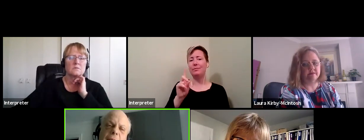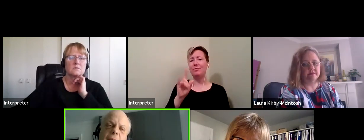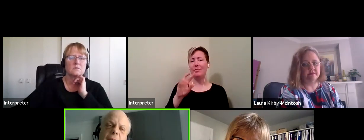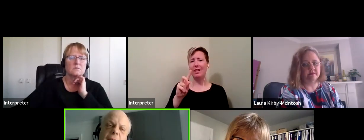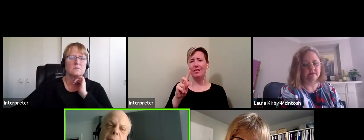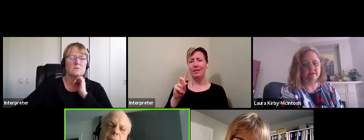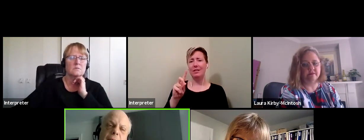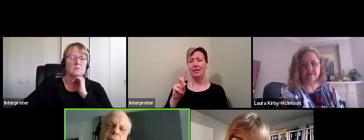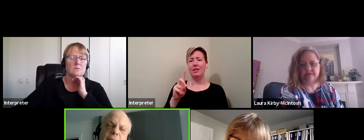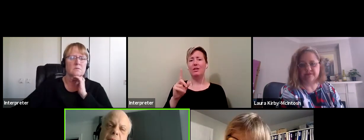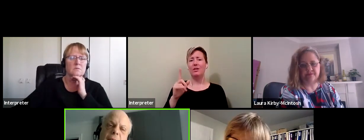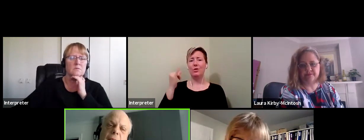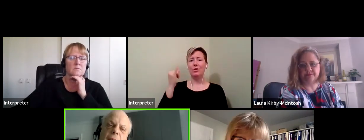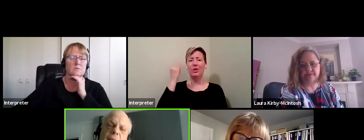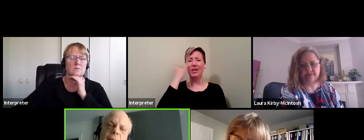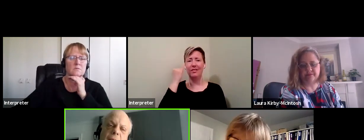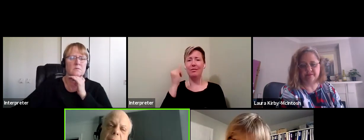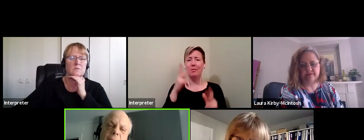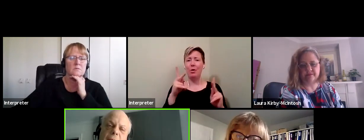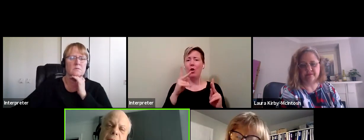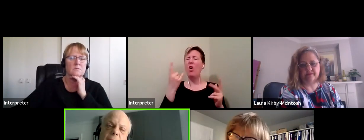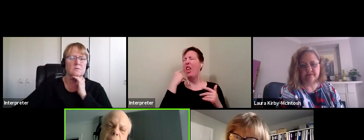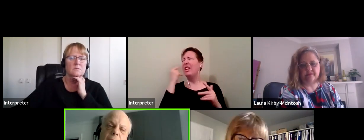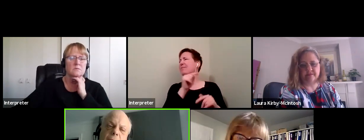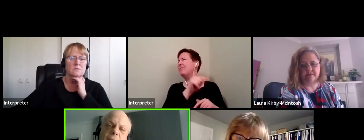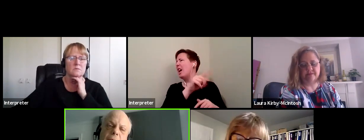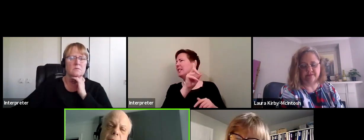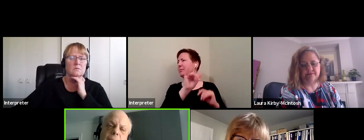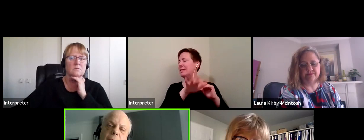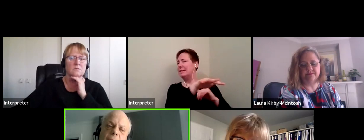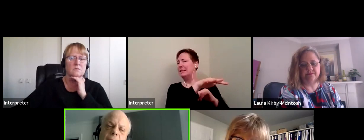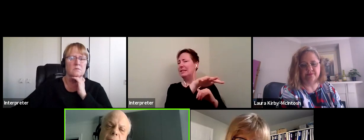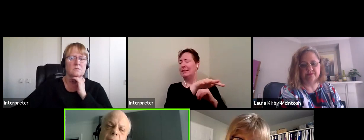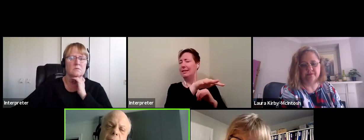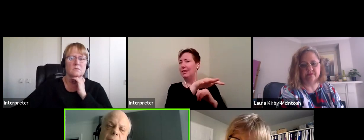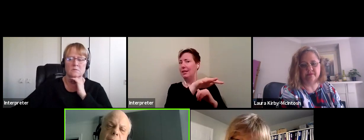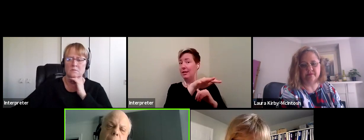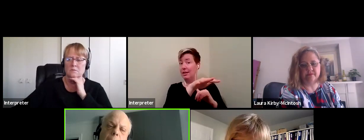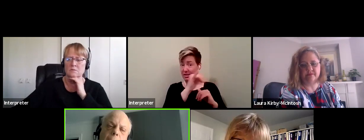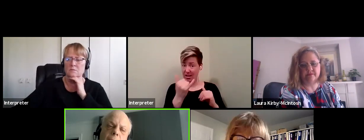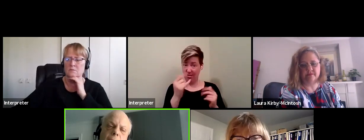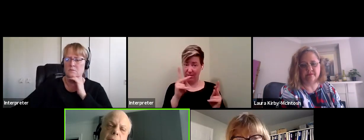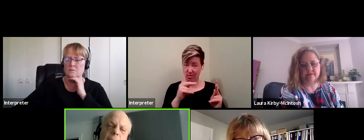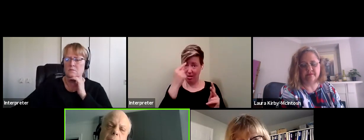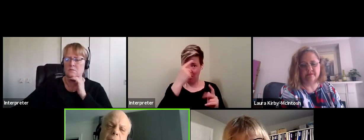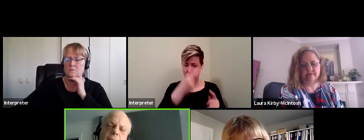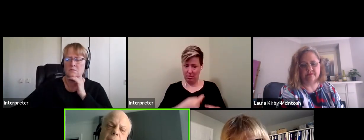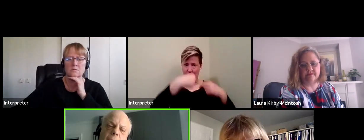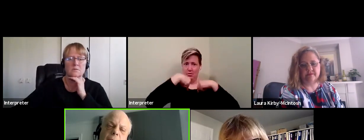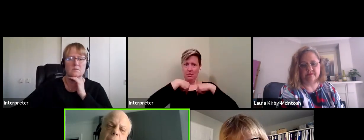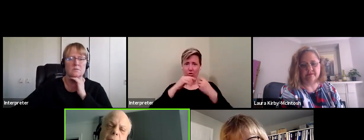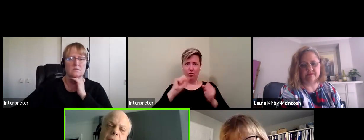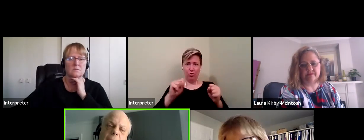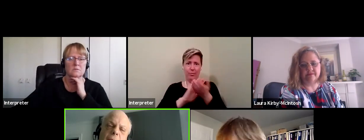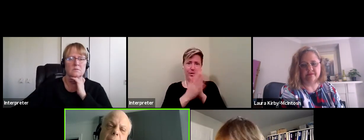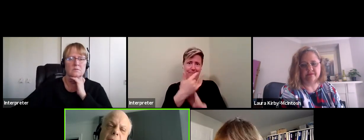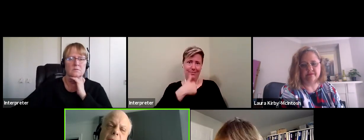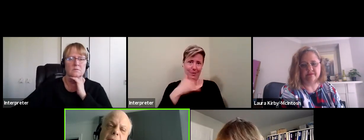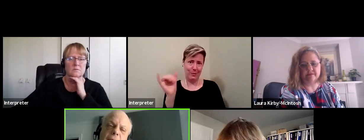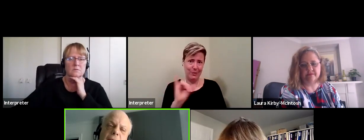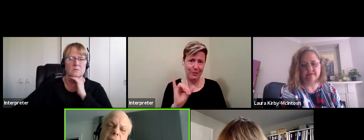somebody else, not them, has to start thinking that this could happen to me too, and soon. Absolutely. So what do we do? Absolutely. What are your